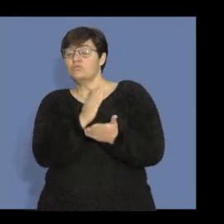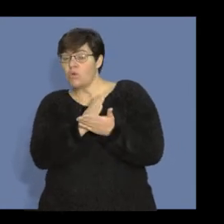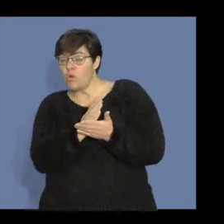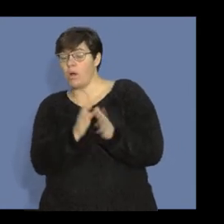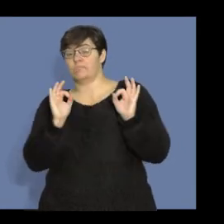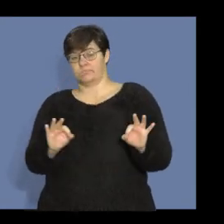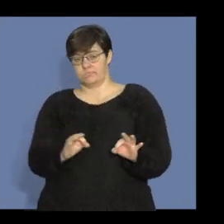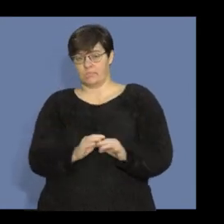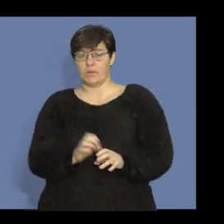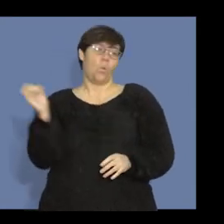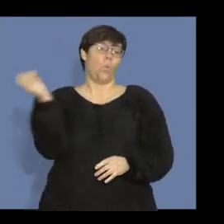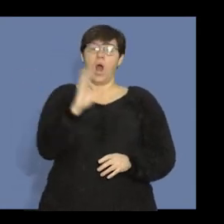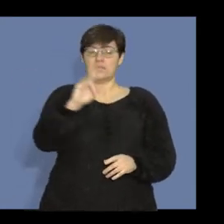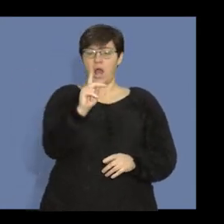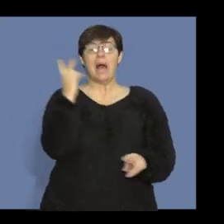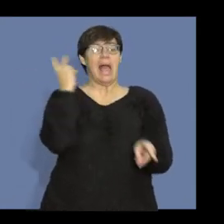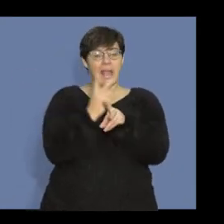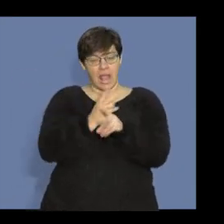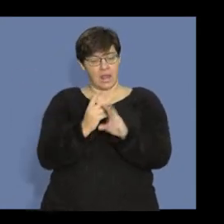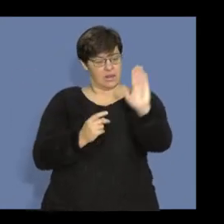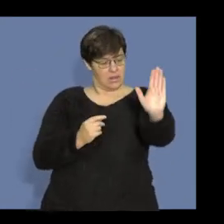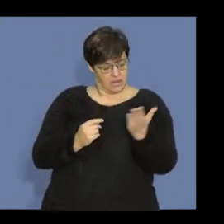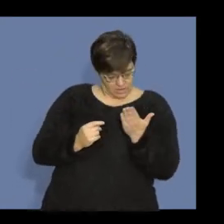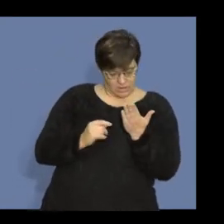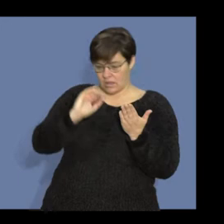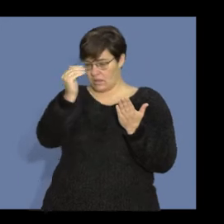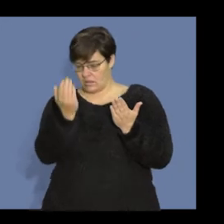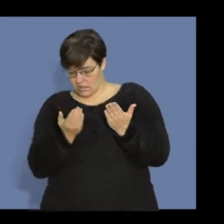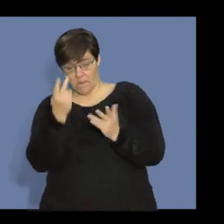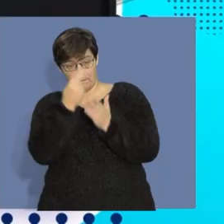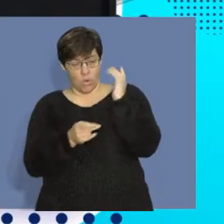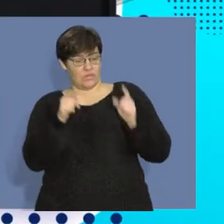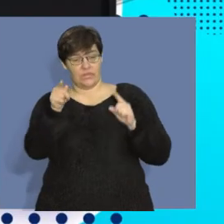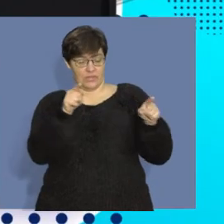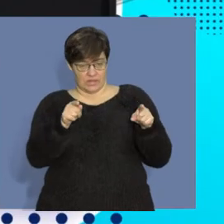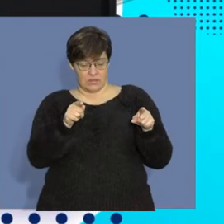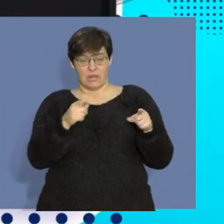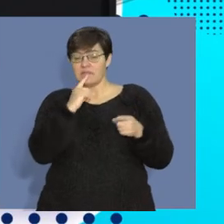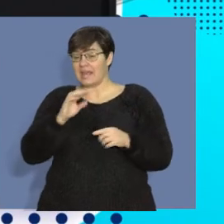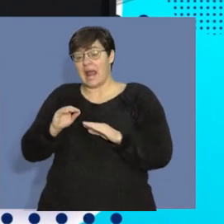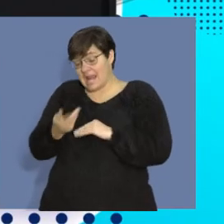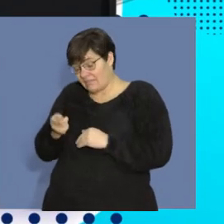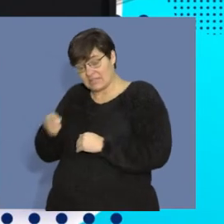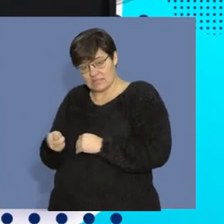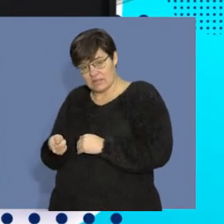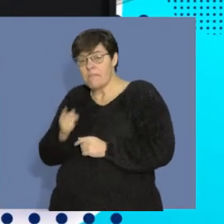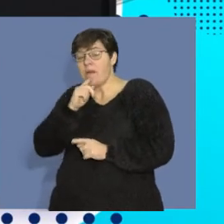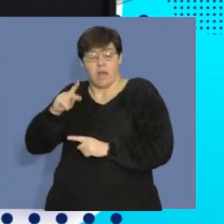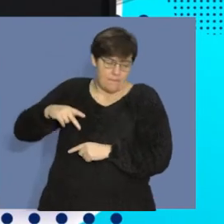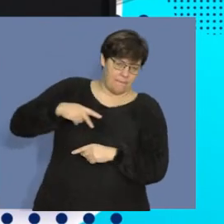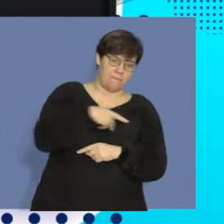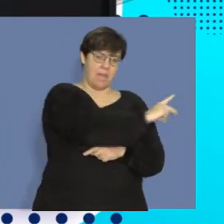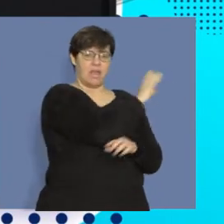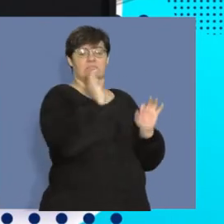correct. Obviously, we said we want to make 100% sure that our VAT return is correct.